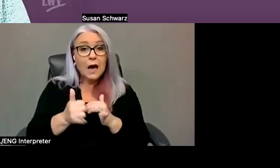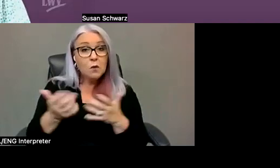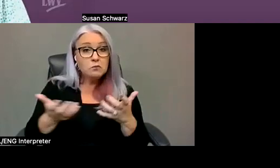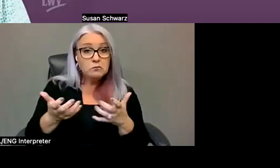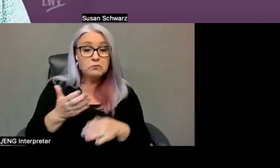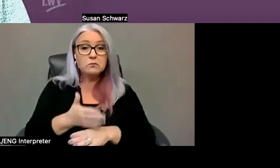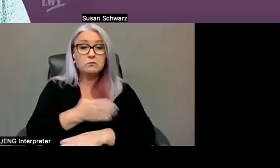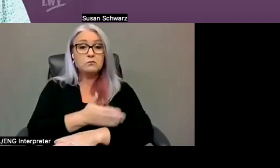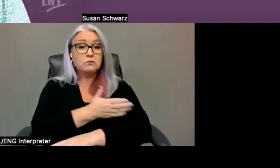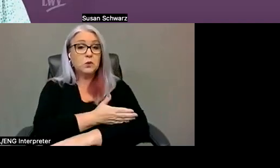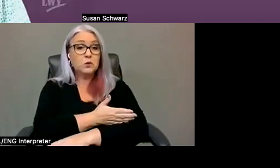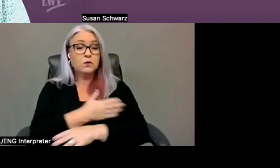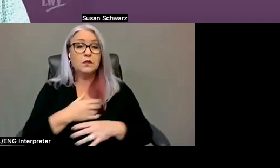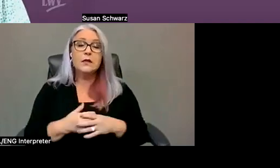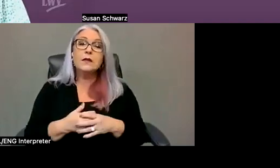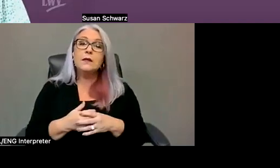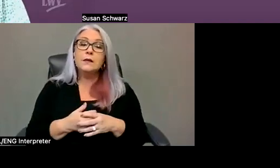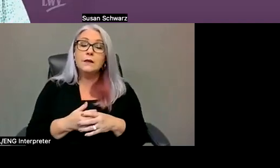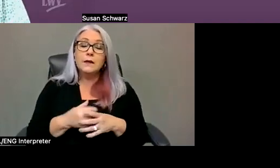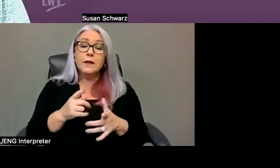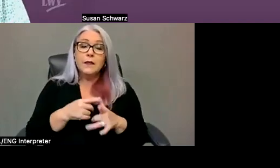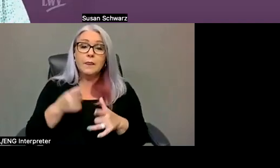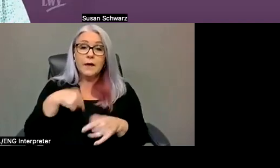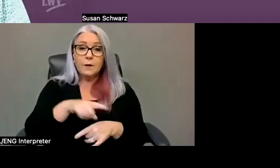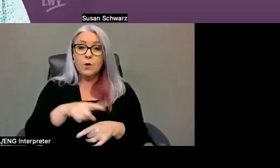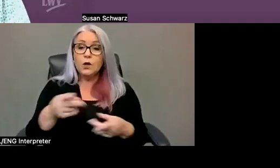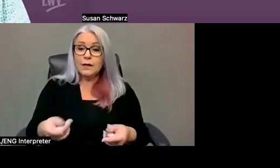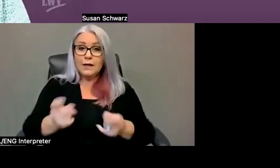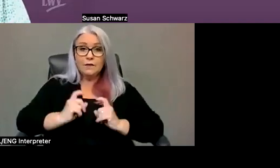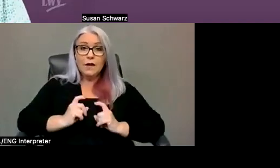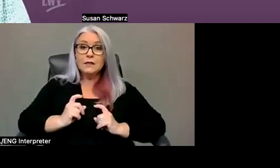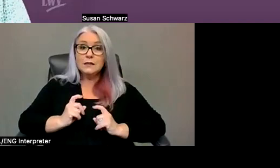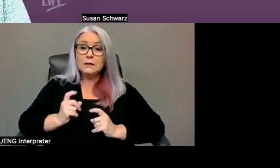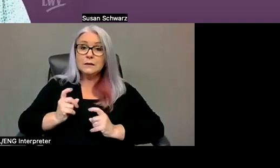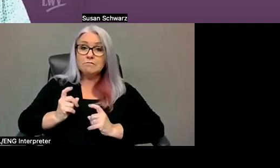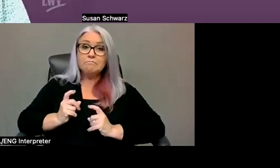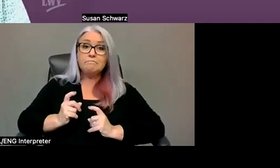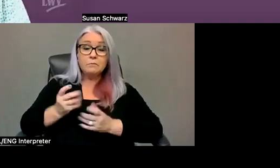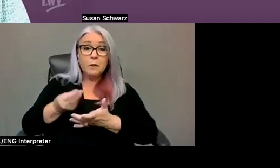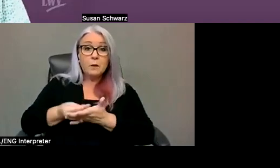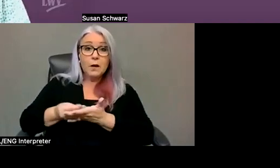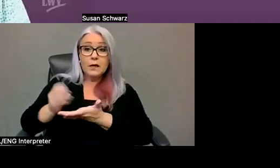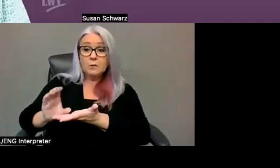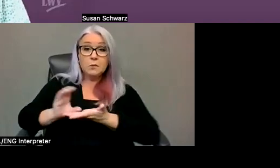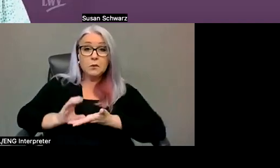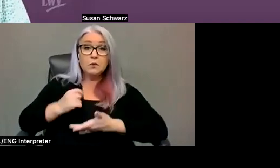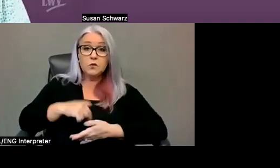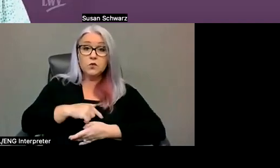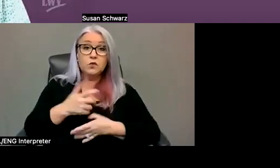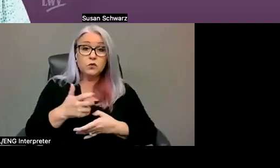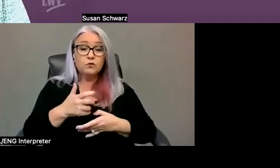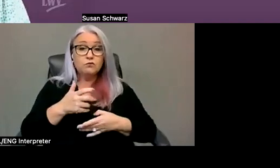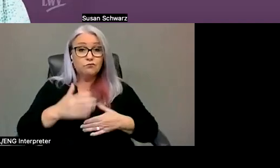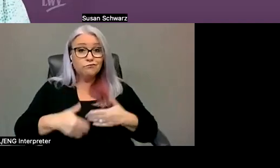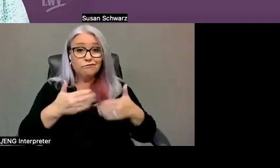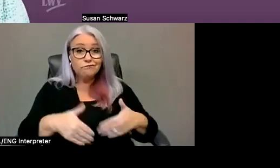downtown, and then provide us with money to put forth that plan.